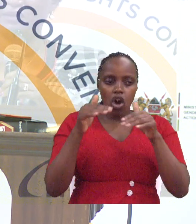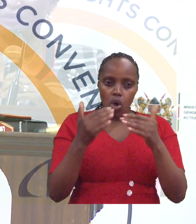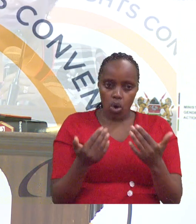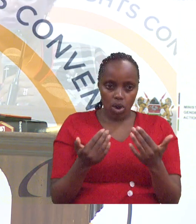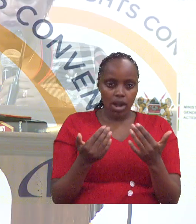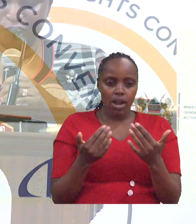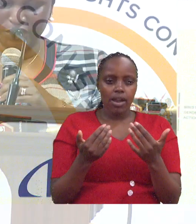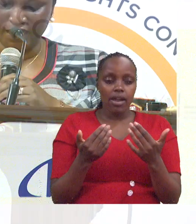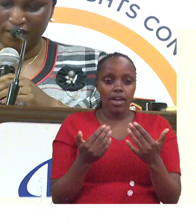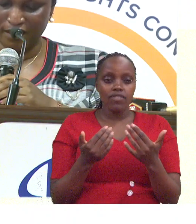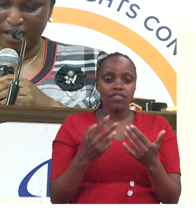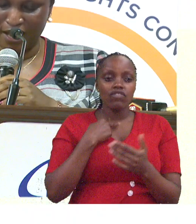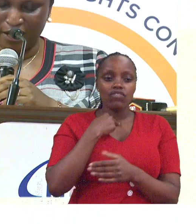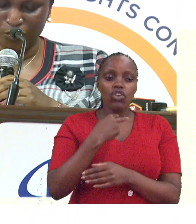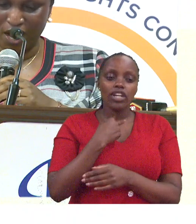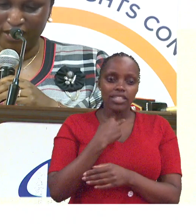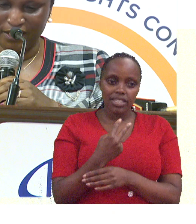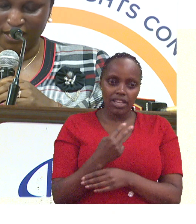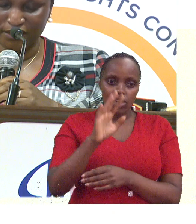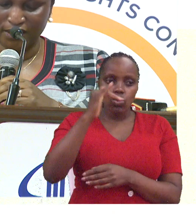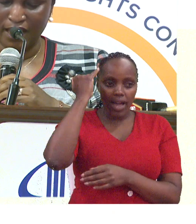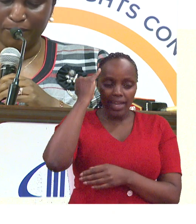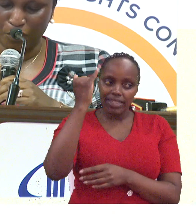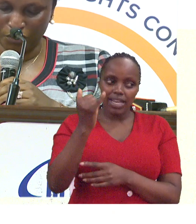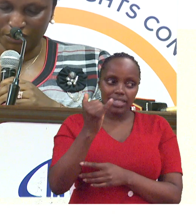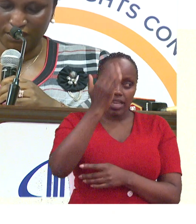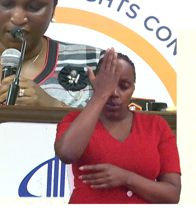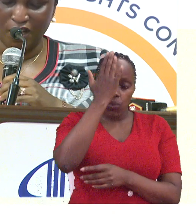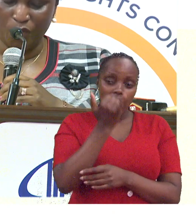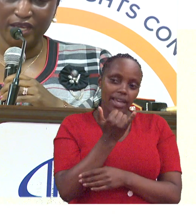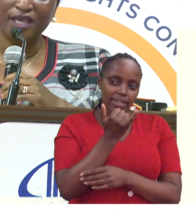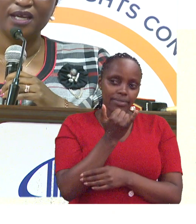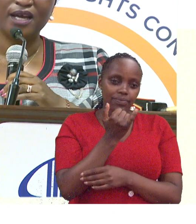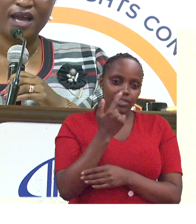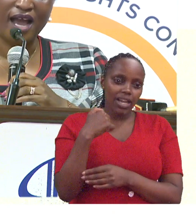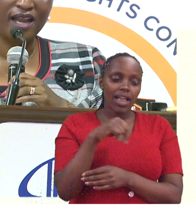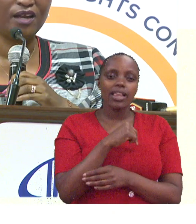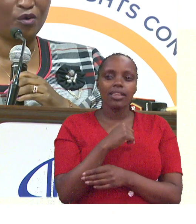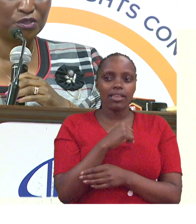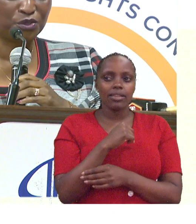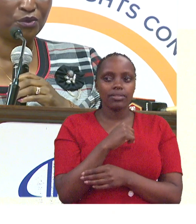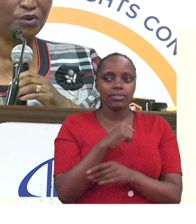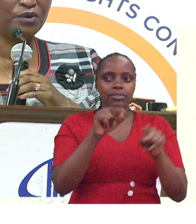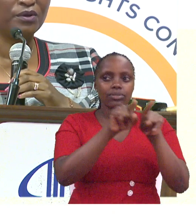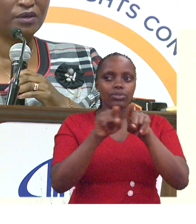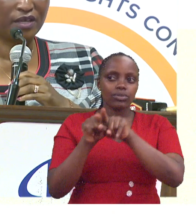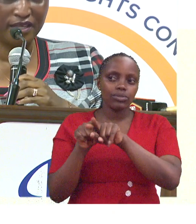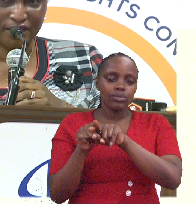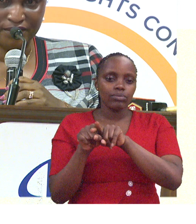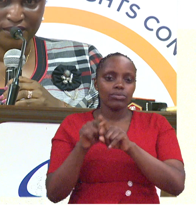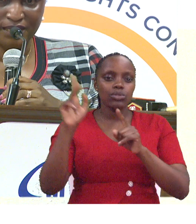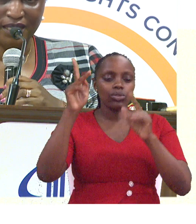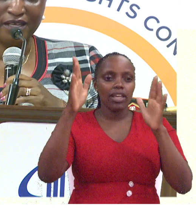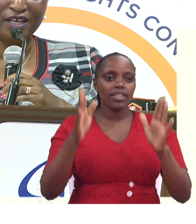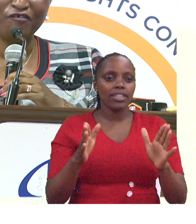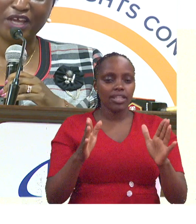being voicing your ideas, because we are also